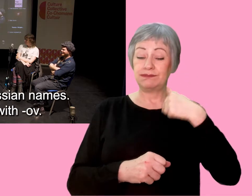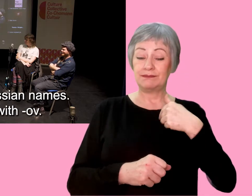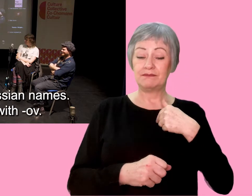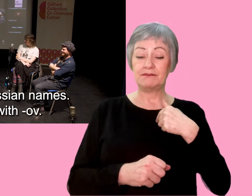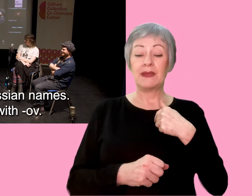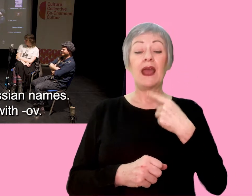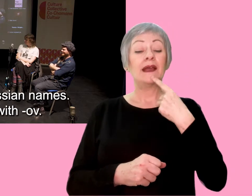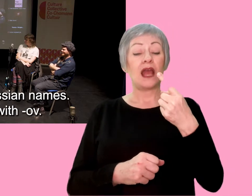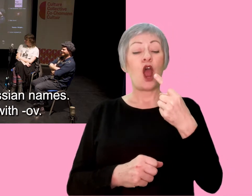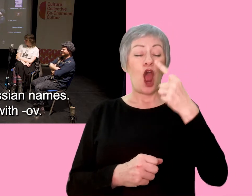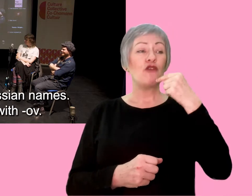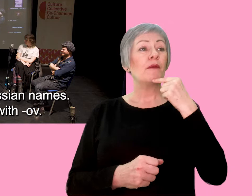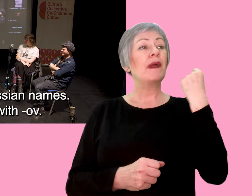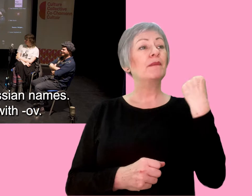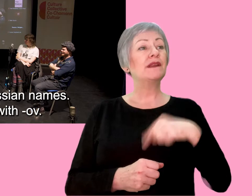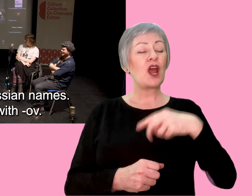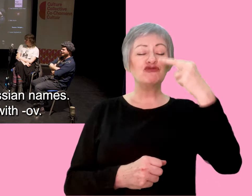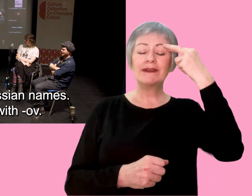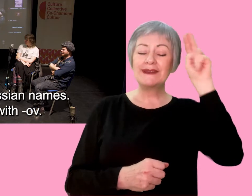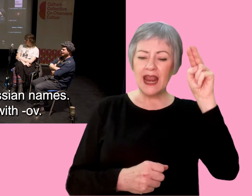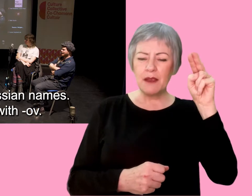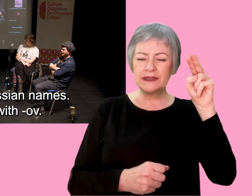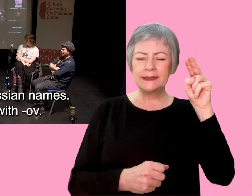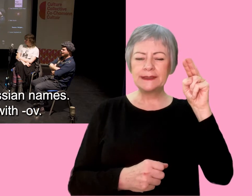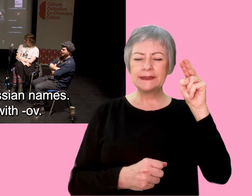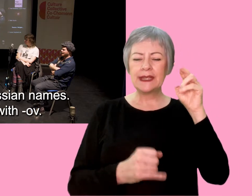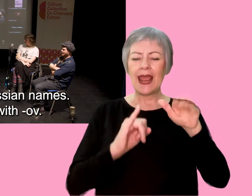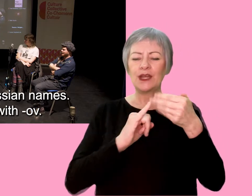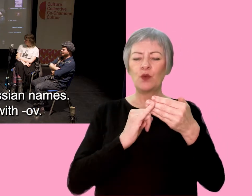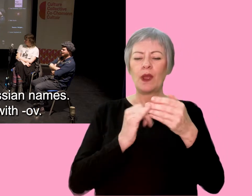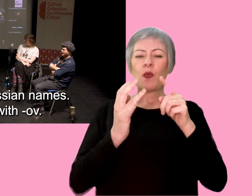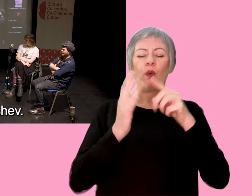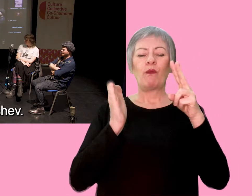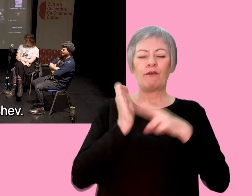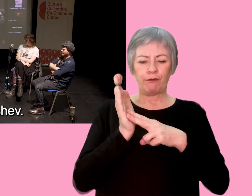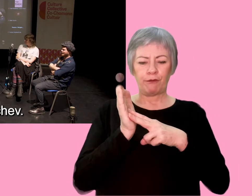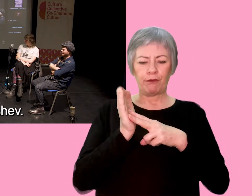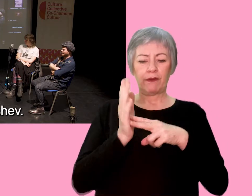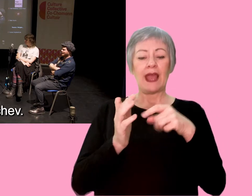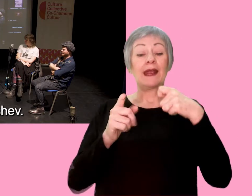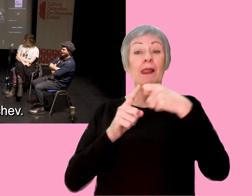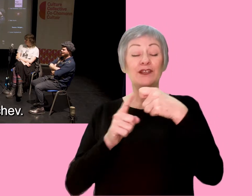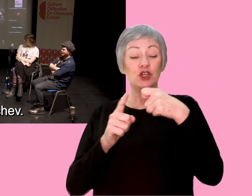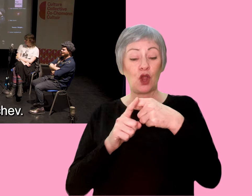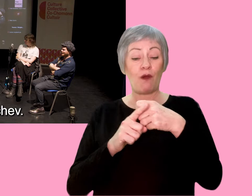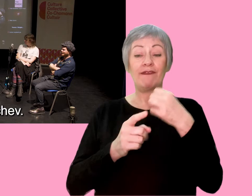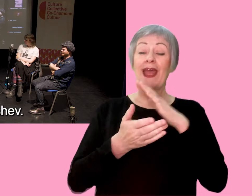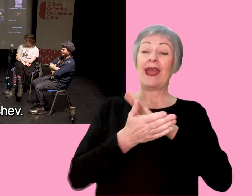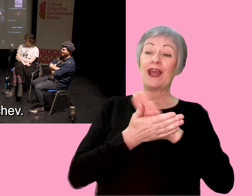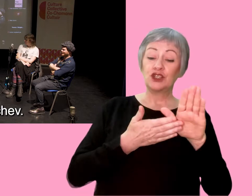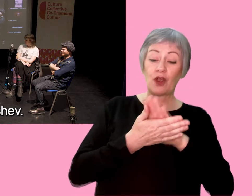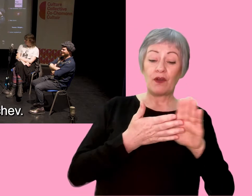I said, I remember Russian names. Russian names end with "ov," all of it. Klashenkov,